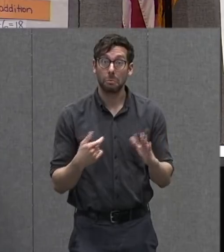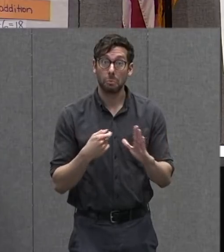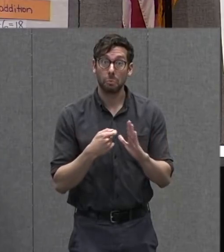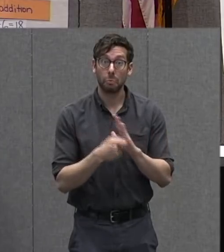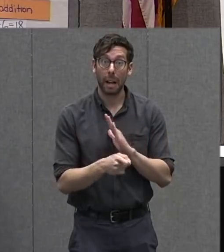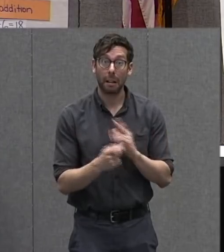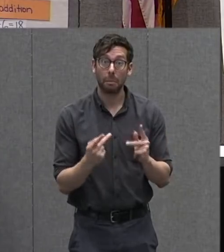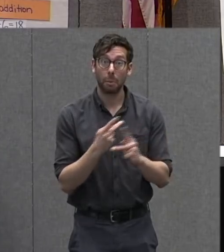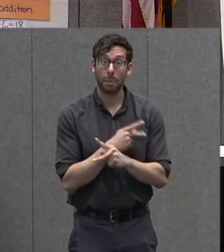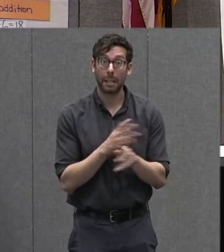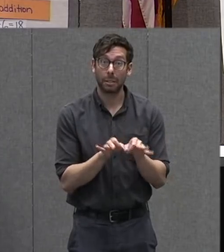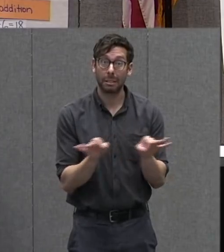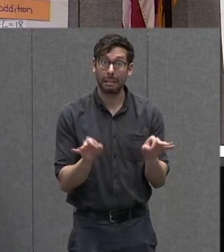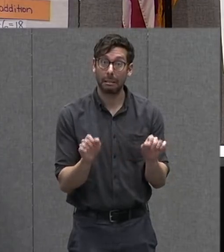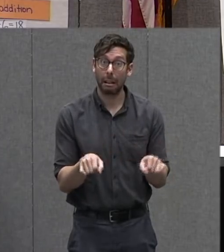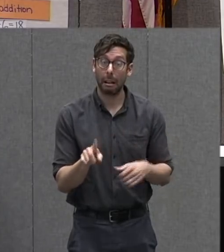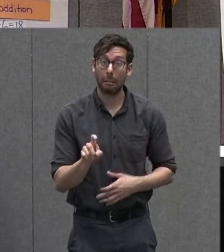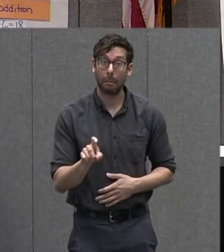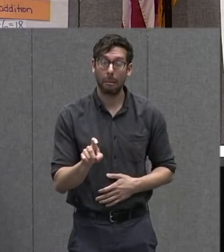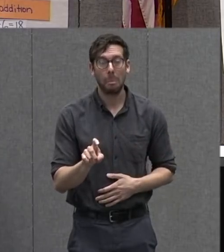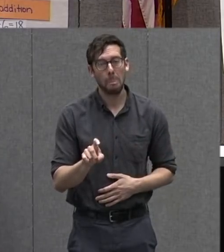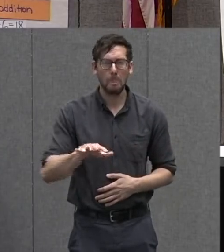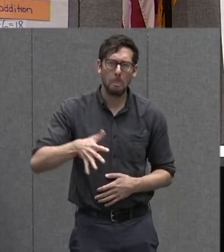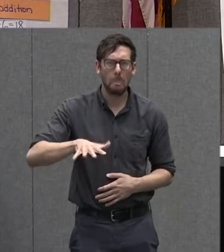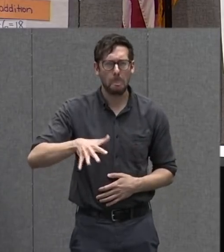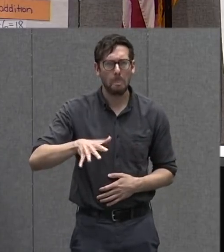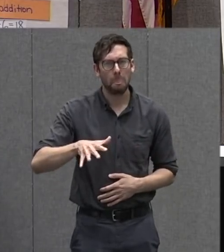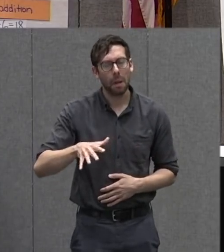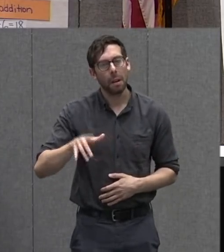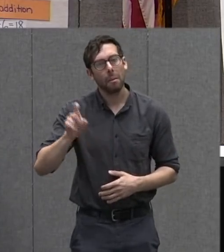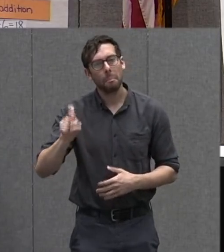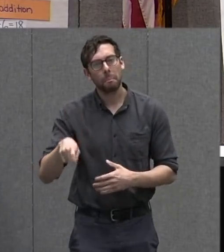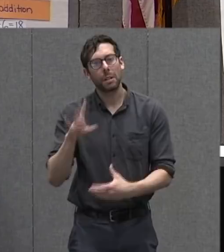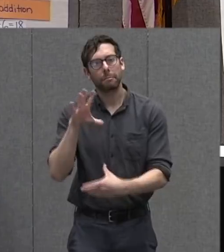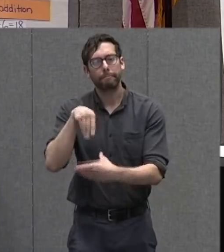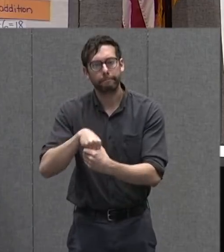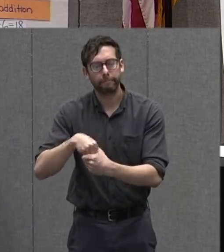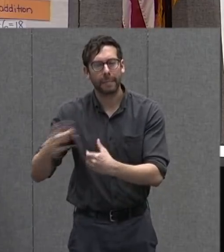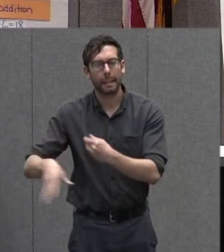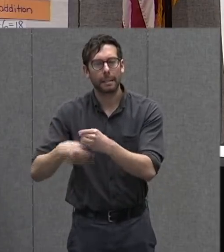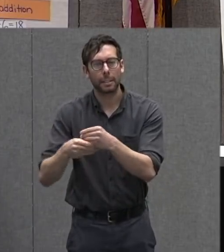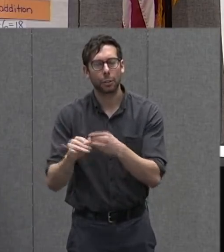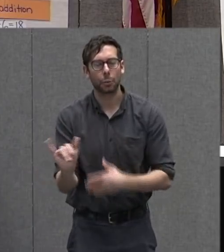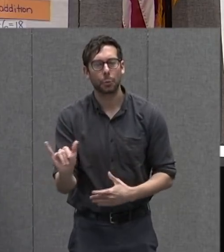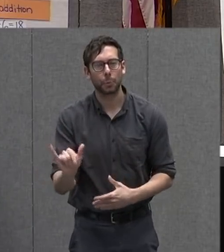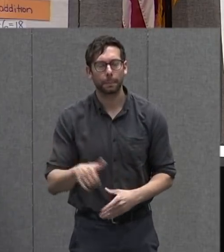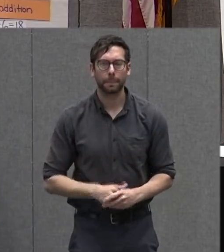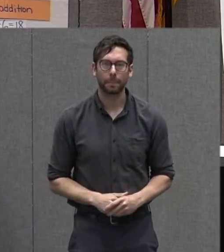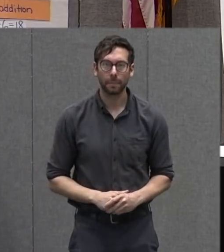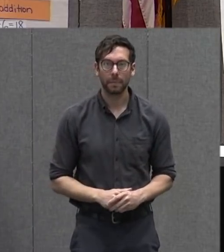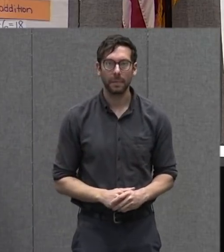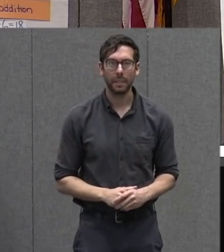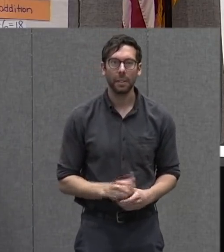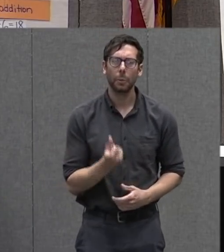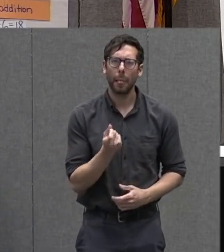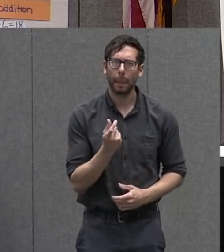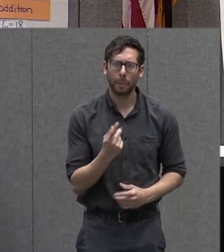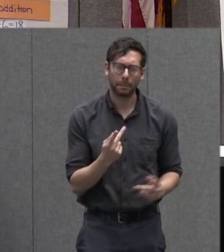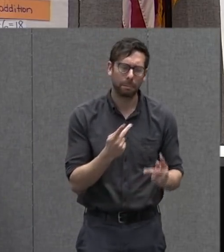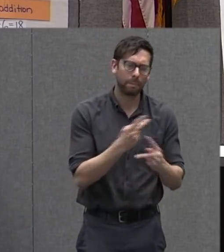but we had to do some addition too. So here's how we could show what we did here with a little bit of multiplication and a little bit of